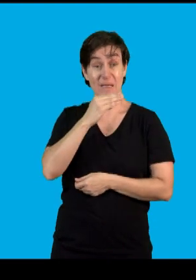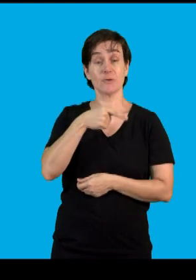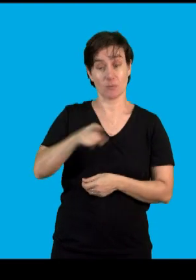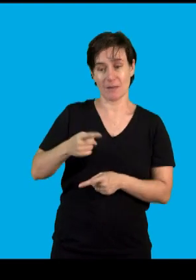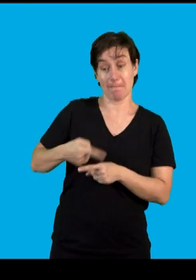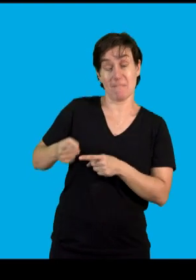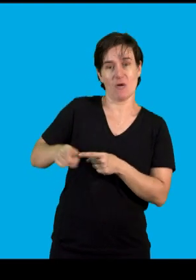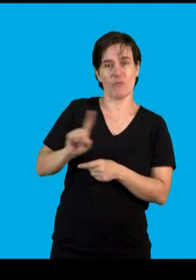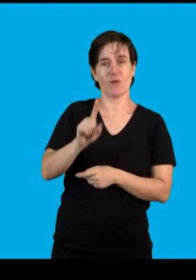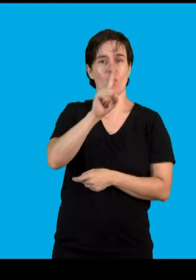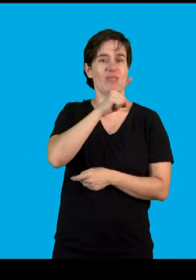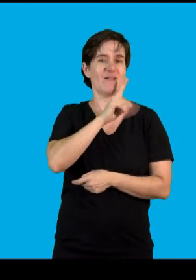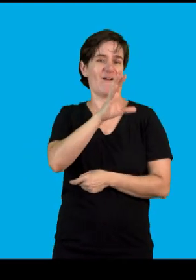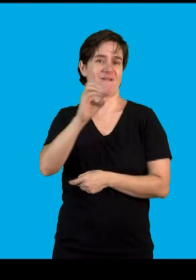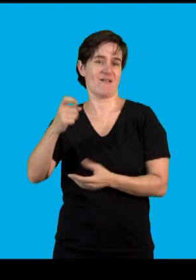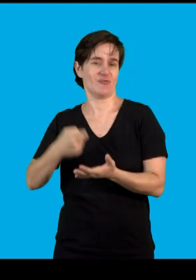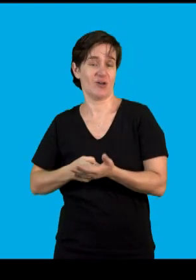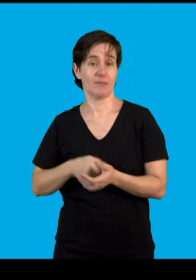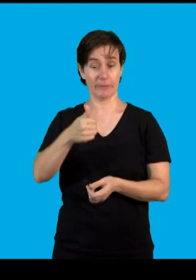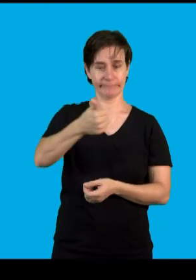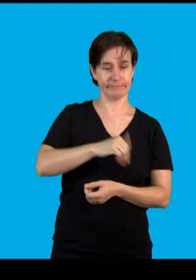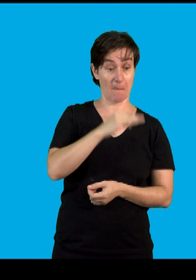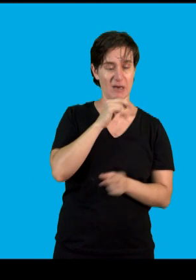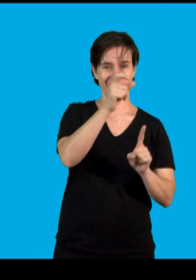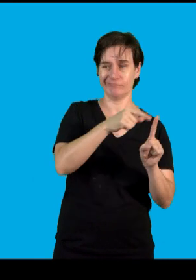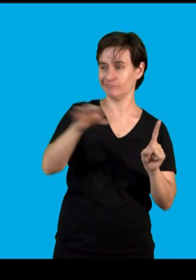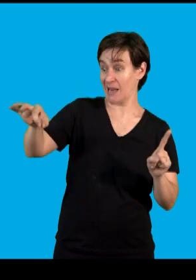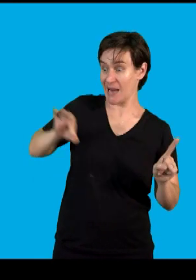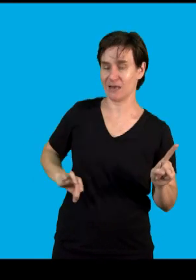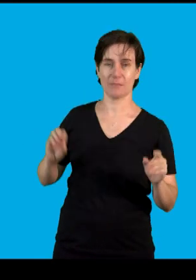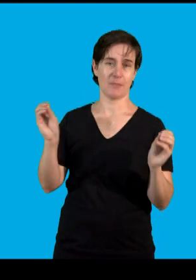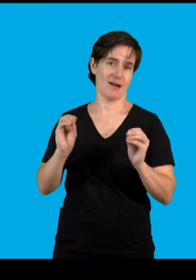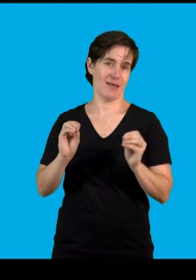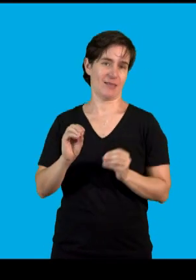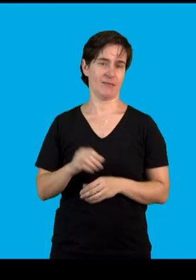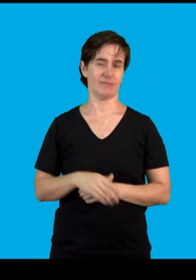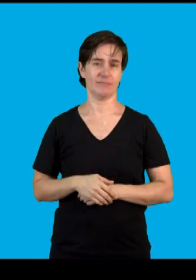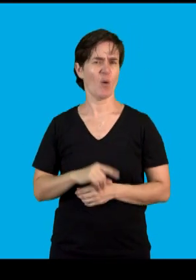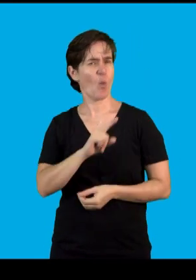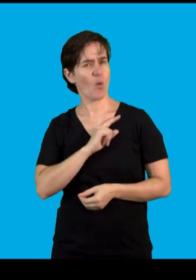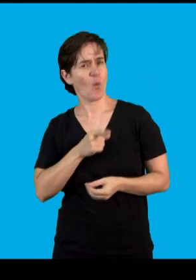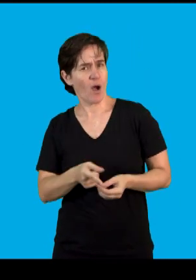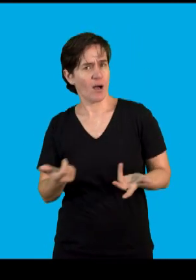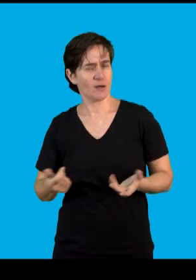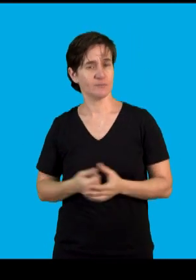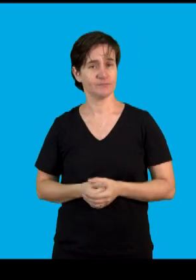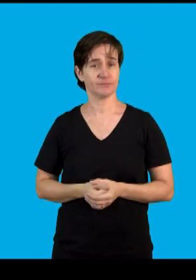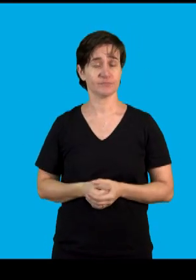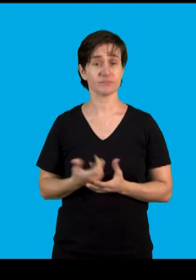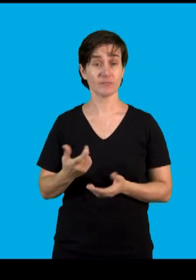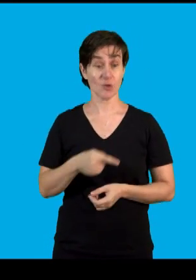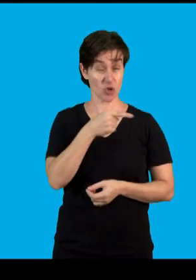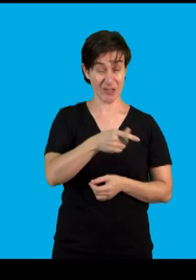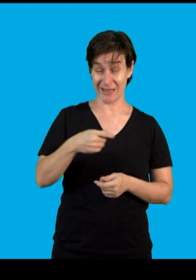be 1,500 and her income is nothing. Why is it like that? Because